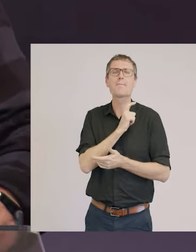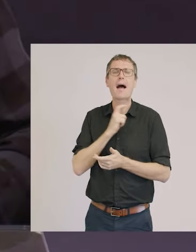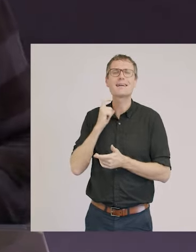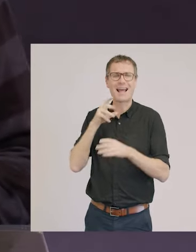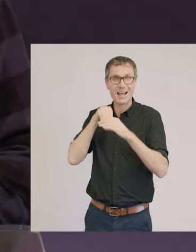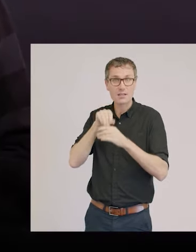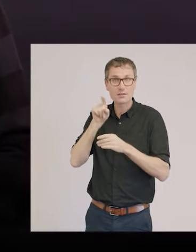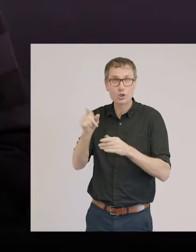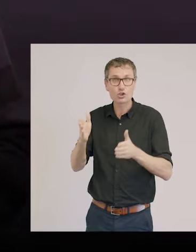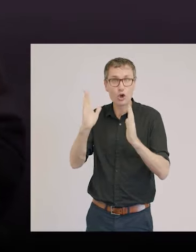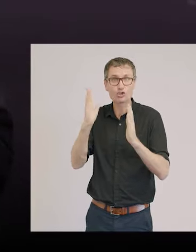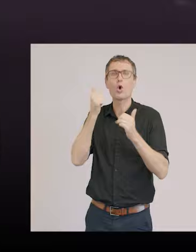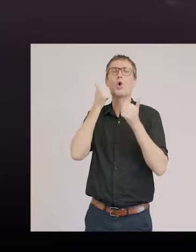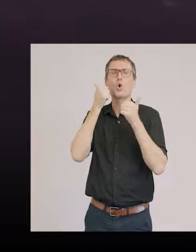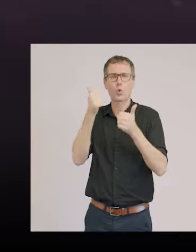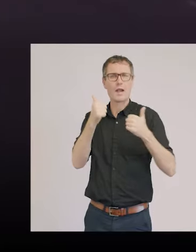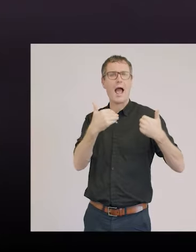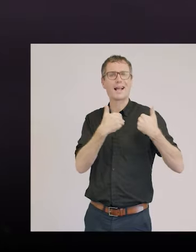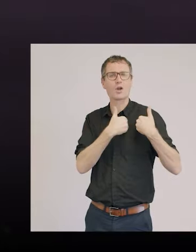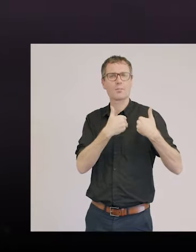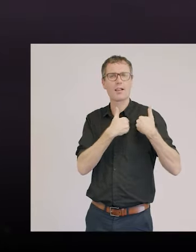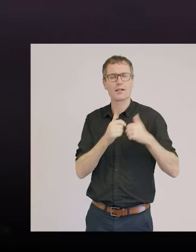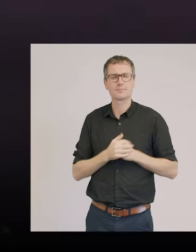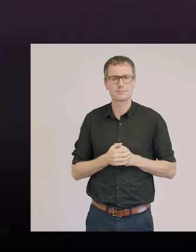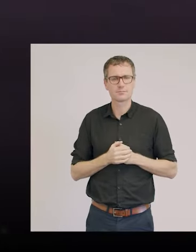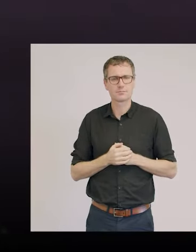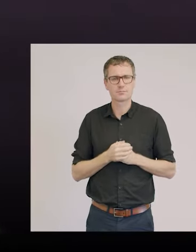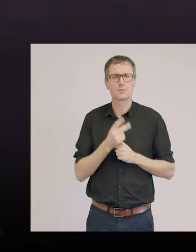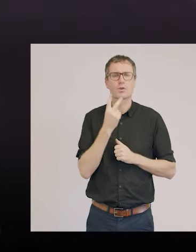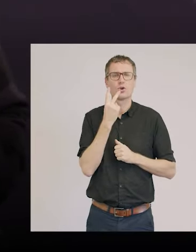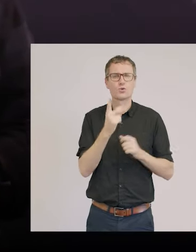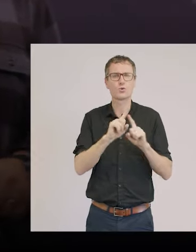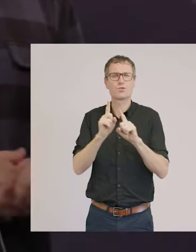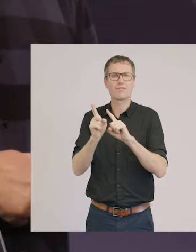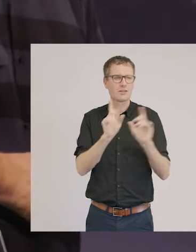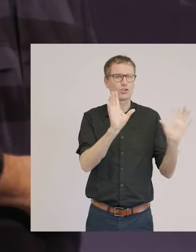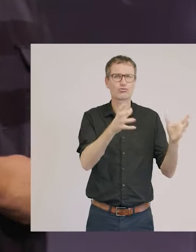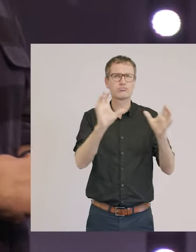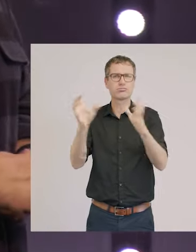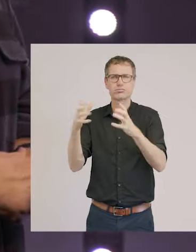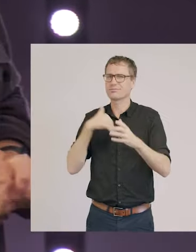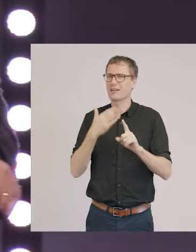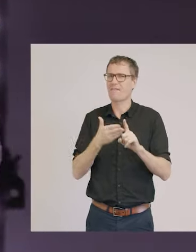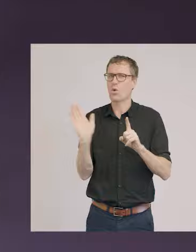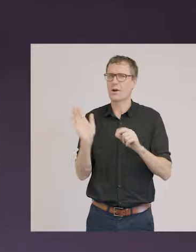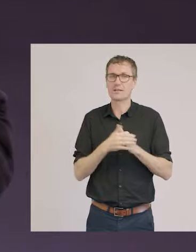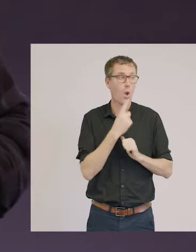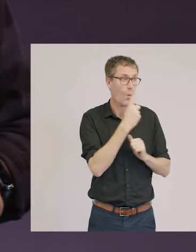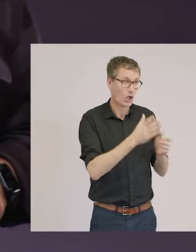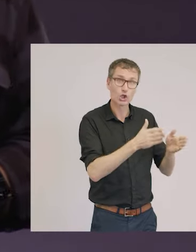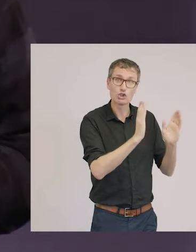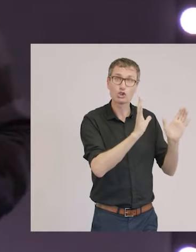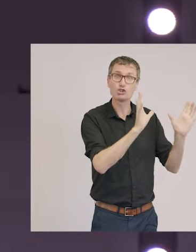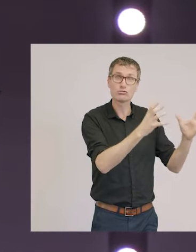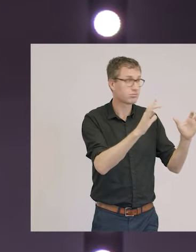the Bible. Make sure that the pastor of the church you go to has good accountability. There are two types of groups